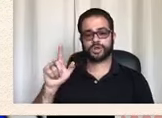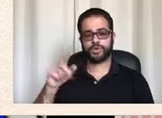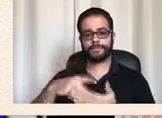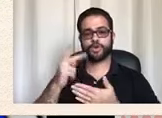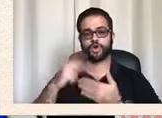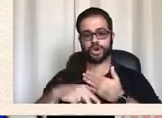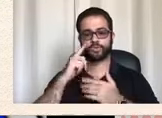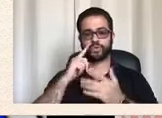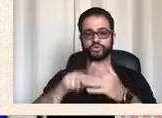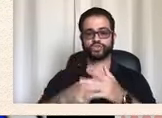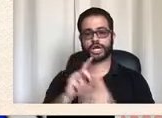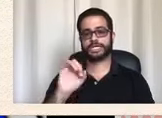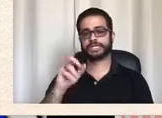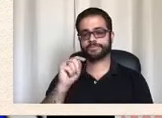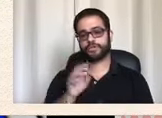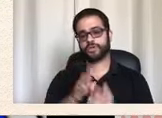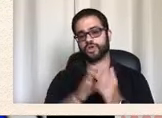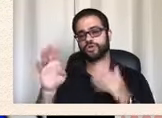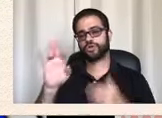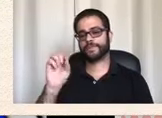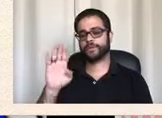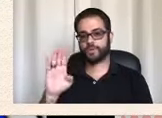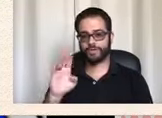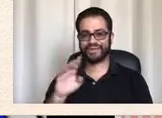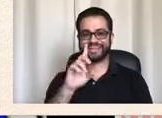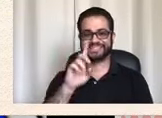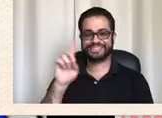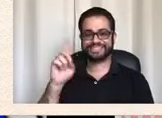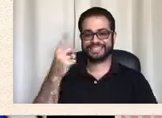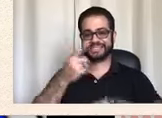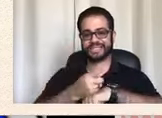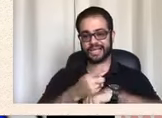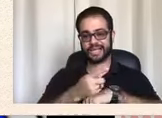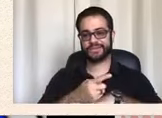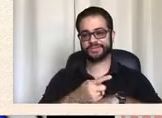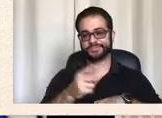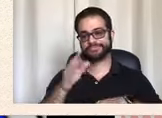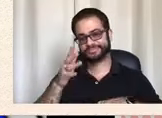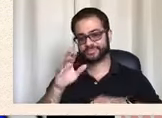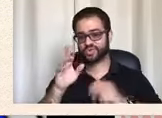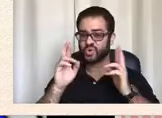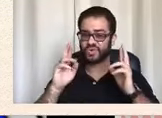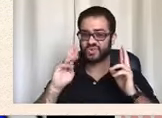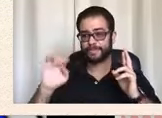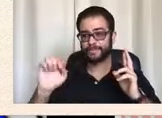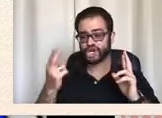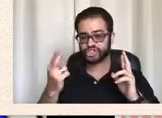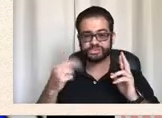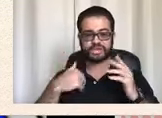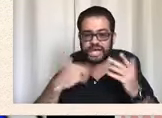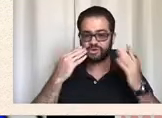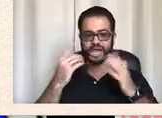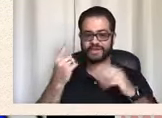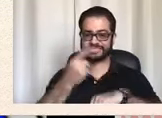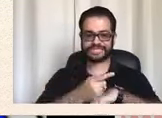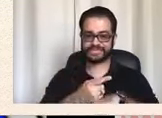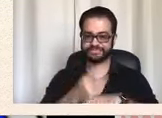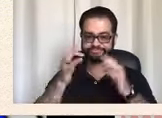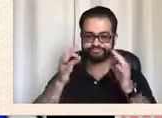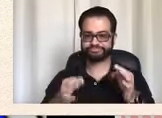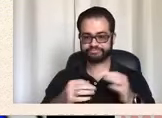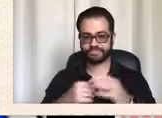September. It goes through February. DD Day is hopefully going to be sometime in March. I do not have a date yet on that. So